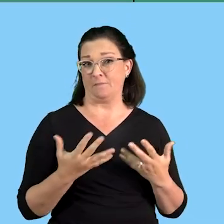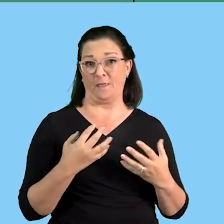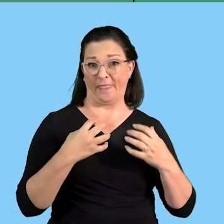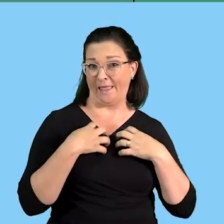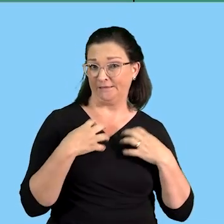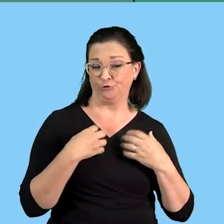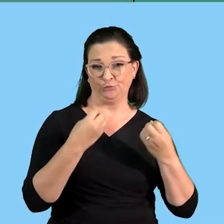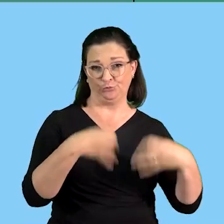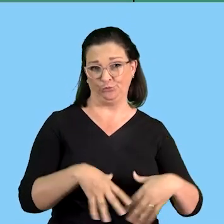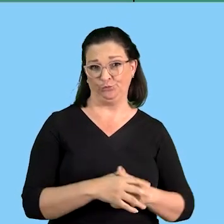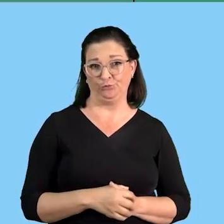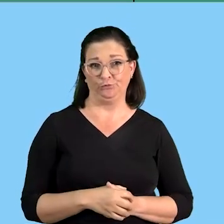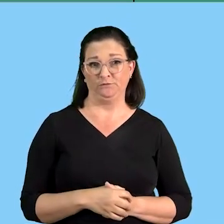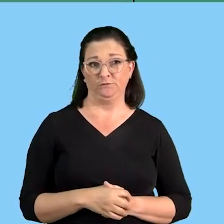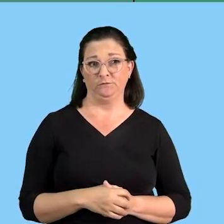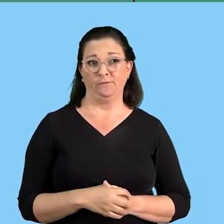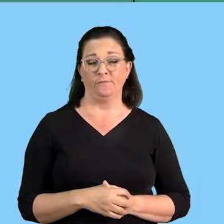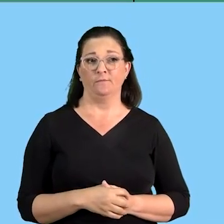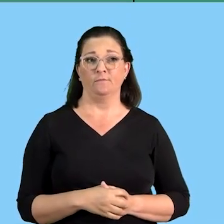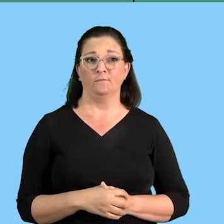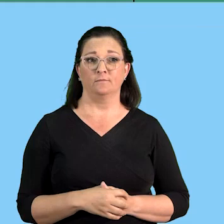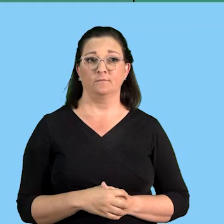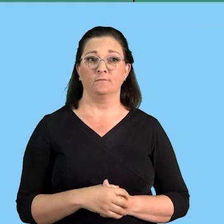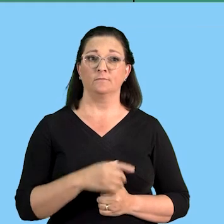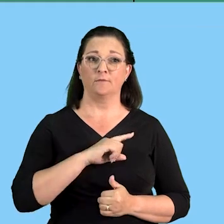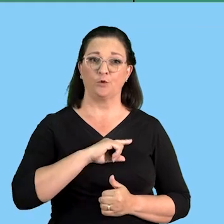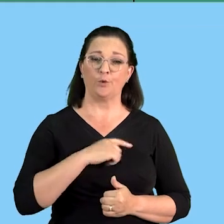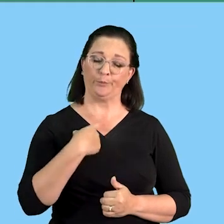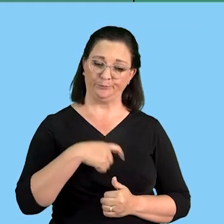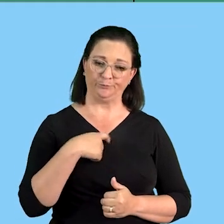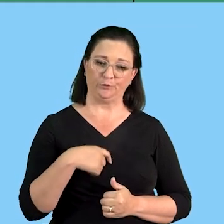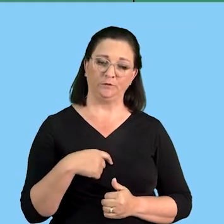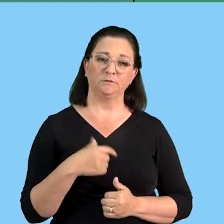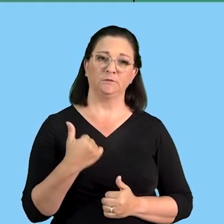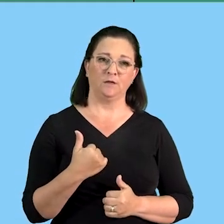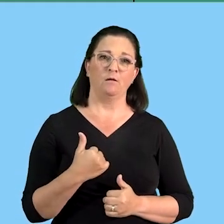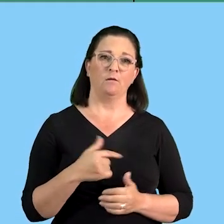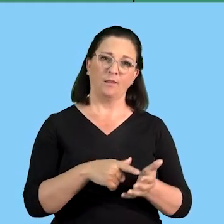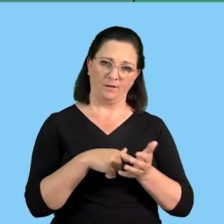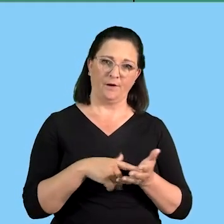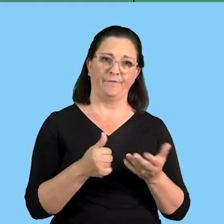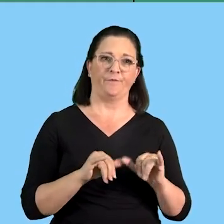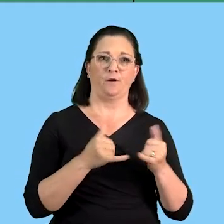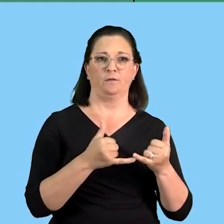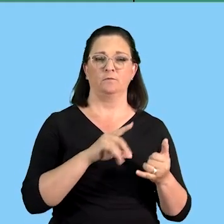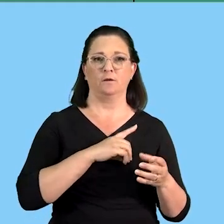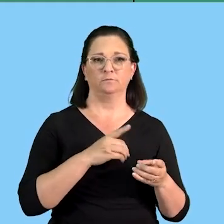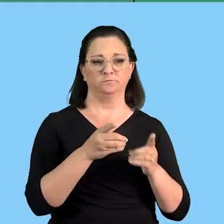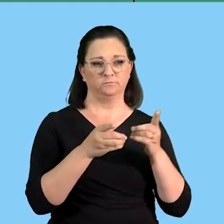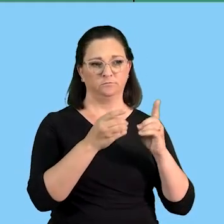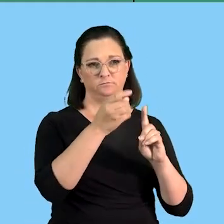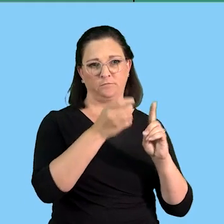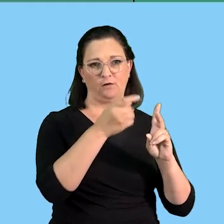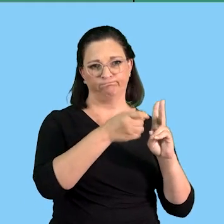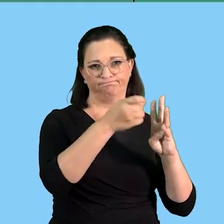might lose their assets. So this would be a success for the company, which is called a personal liability company, because the directors would work